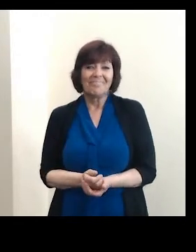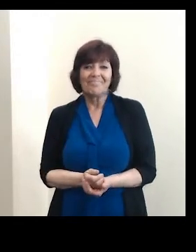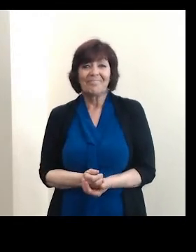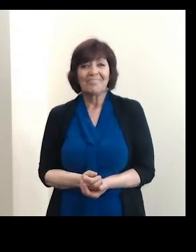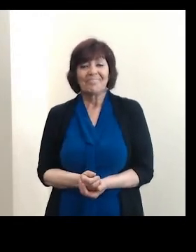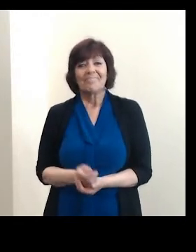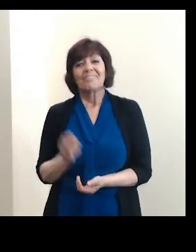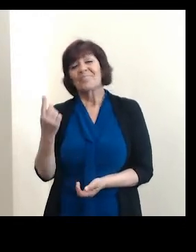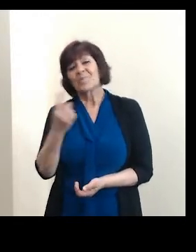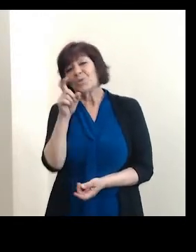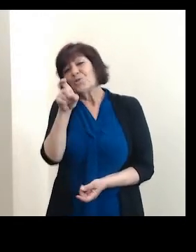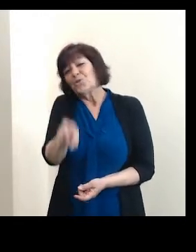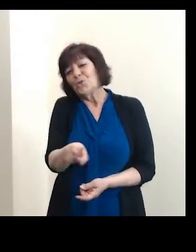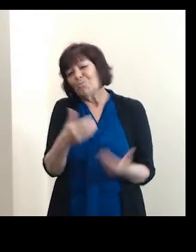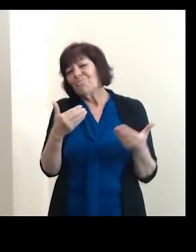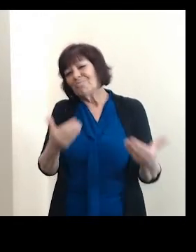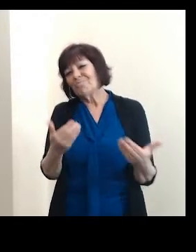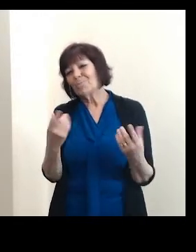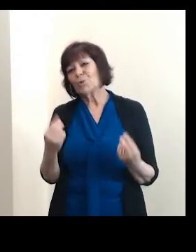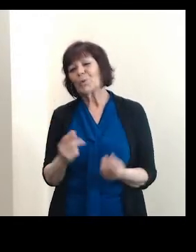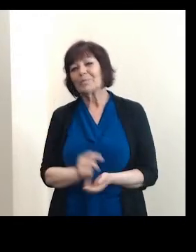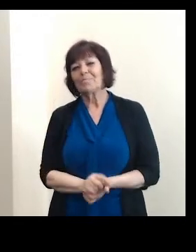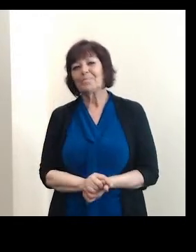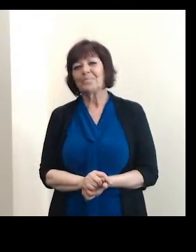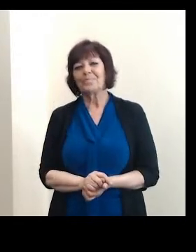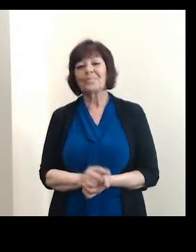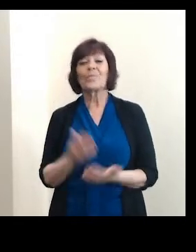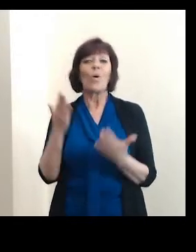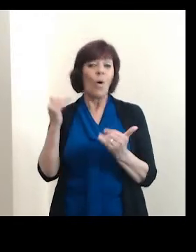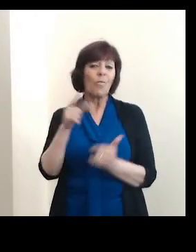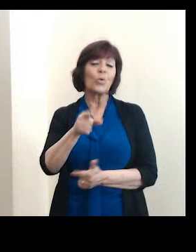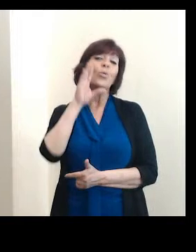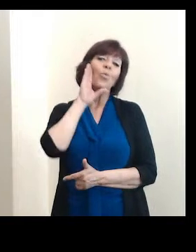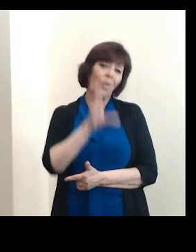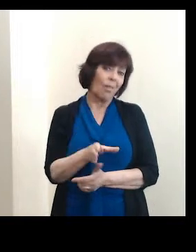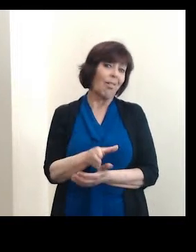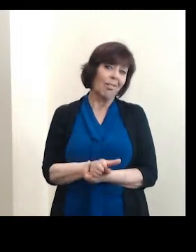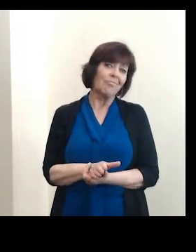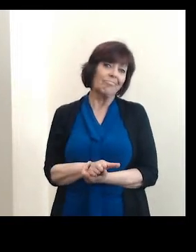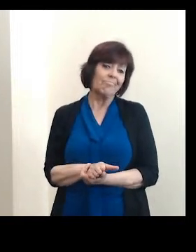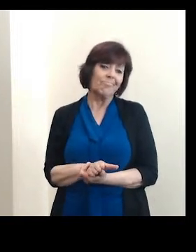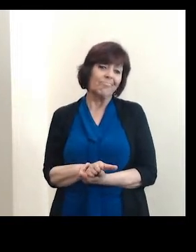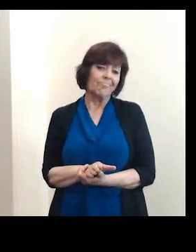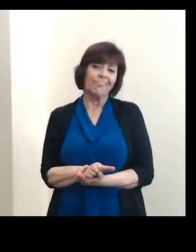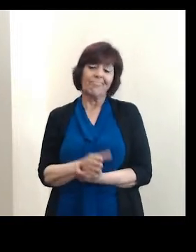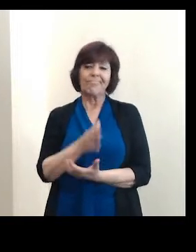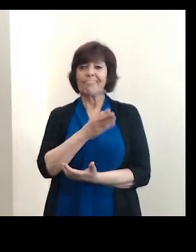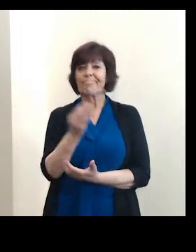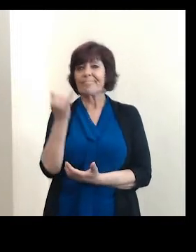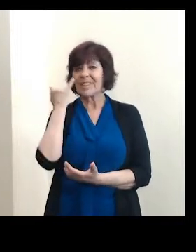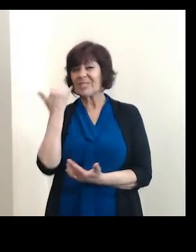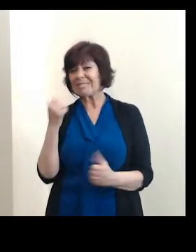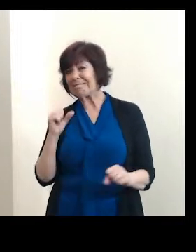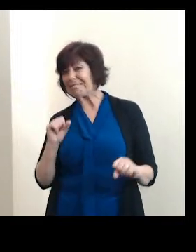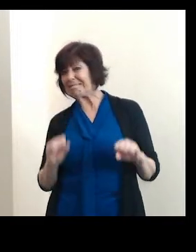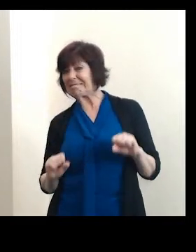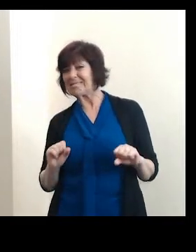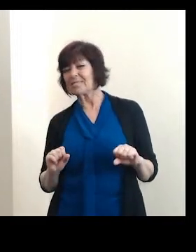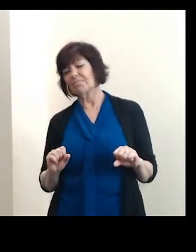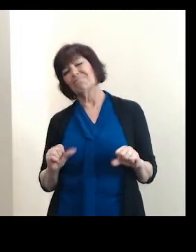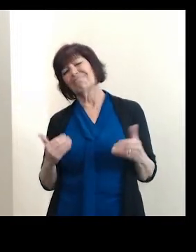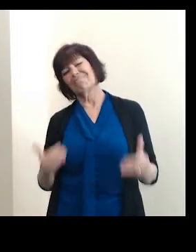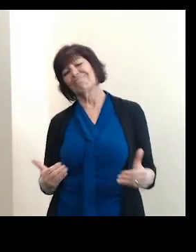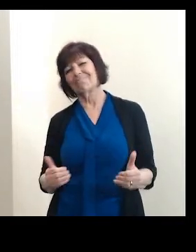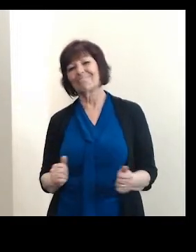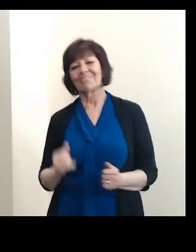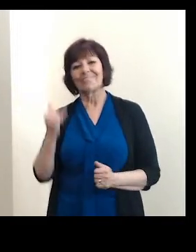is something we should all do, and hopefully each and every one of us will get vaccinated. And if you are hesitant, get it. If